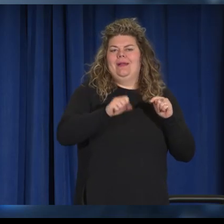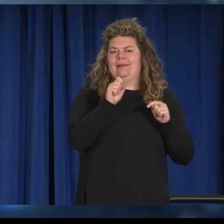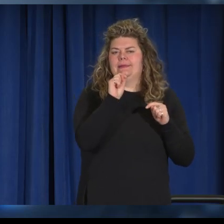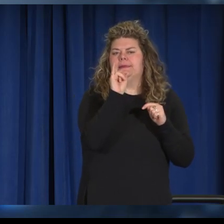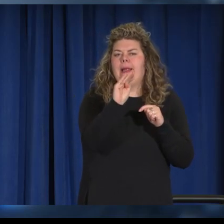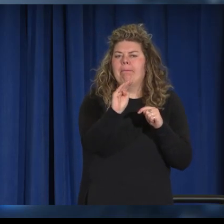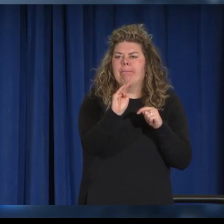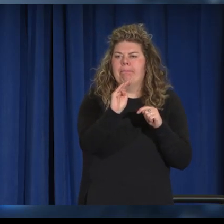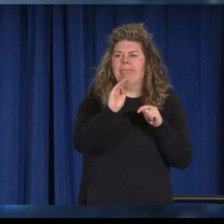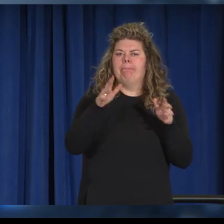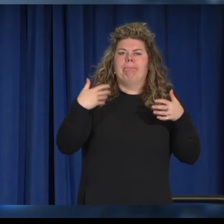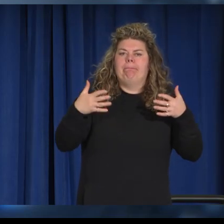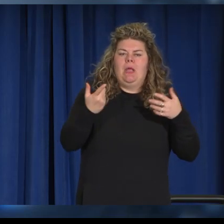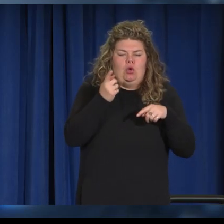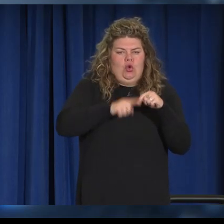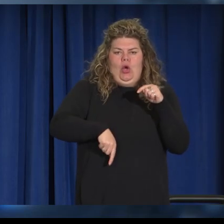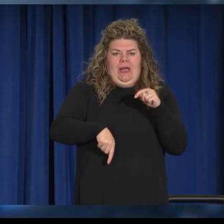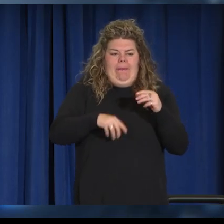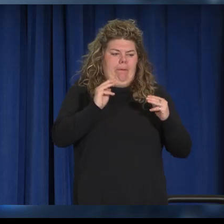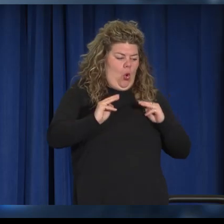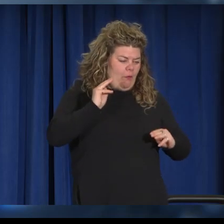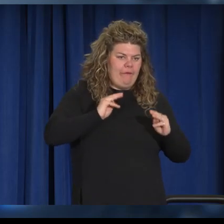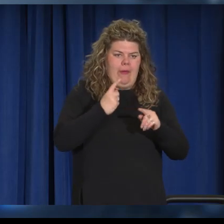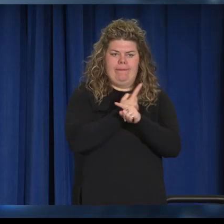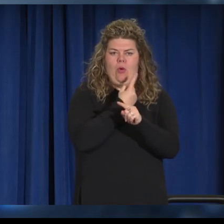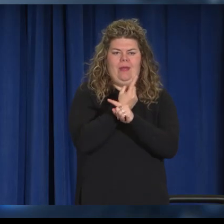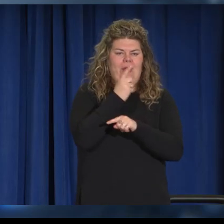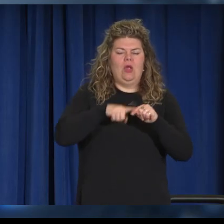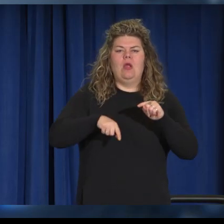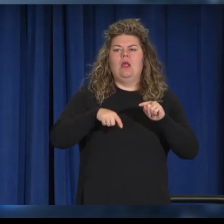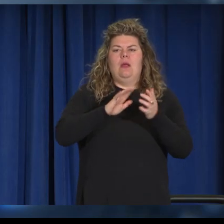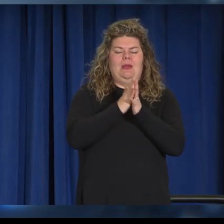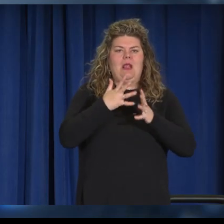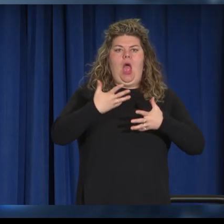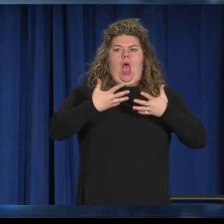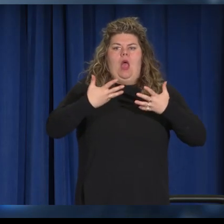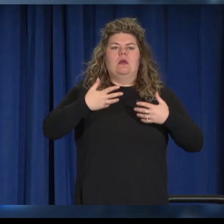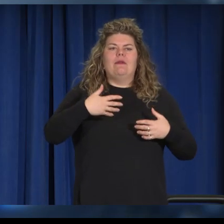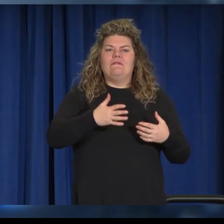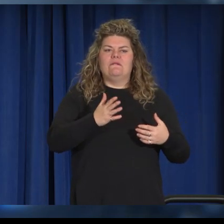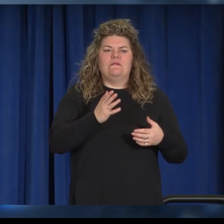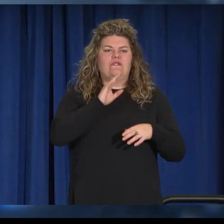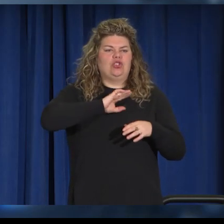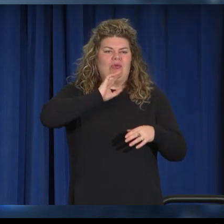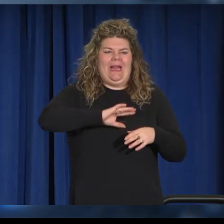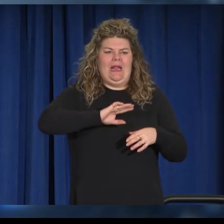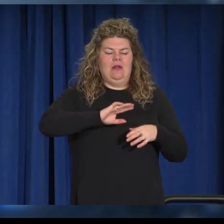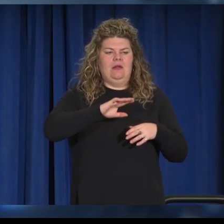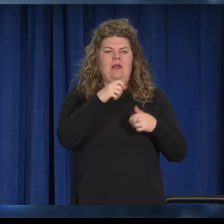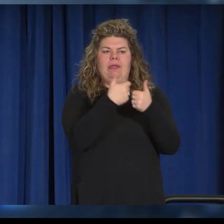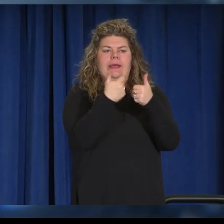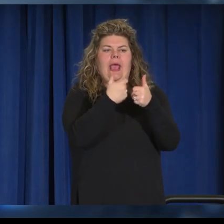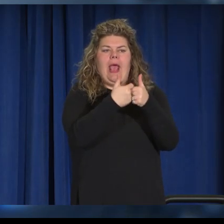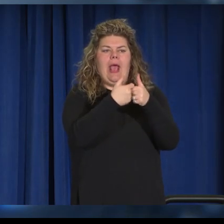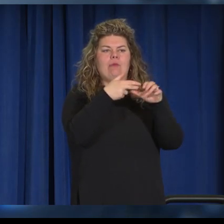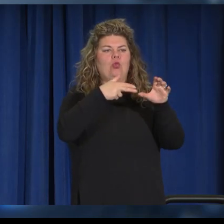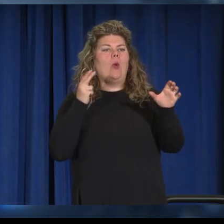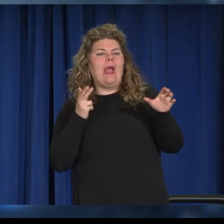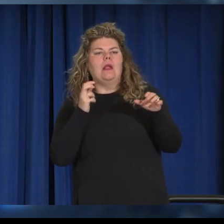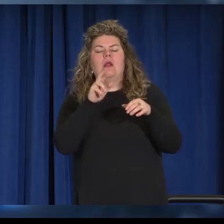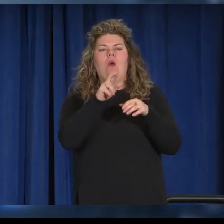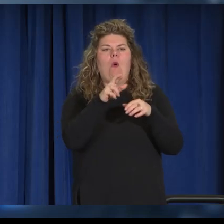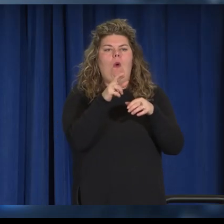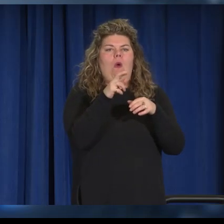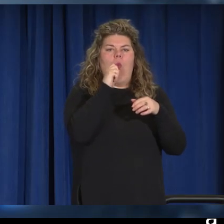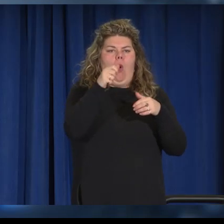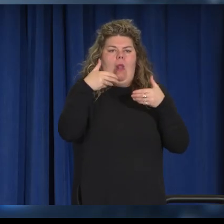their emotional state. So they were becoming quite frustrated because it was exiting out of the game, or it wasn't allowing them to play while they were stimming